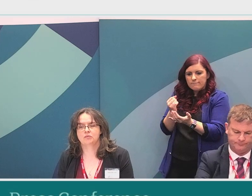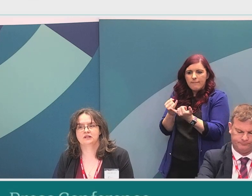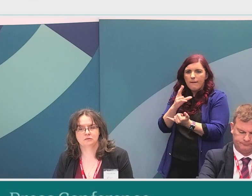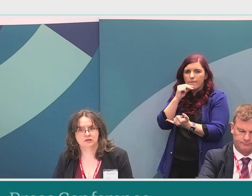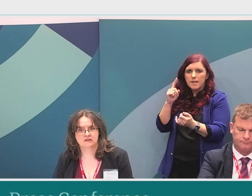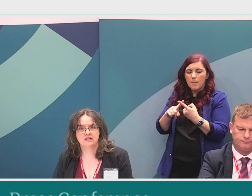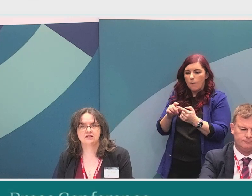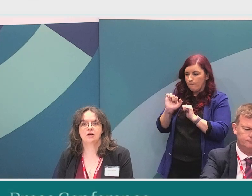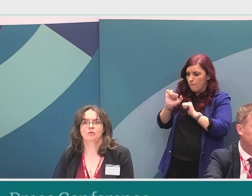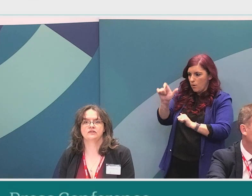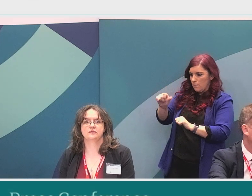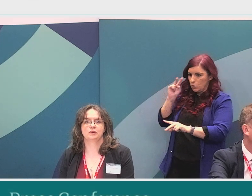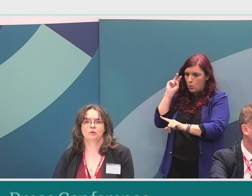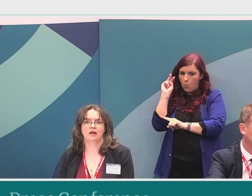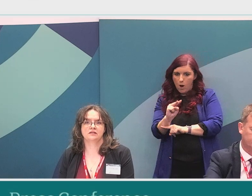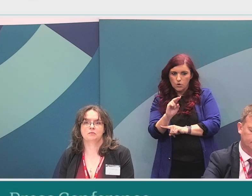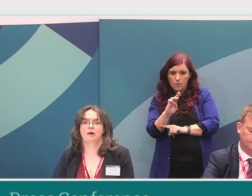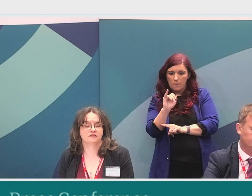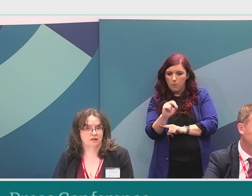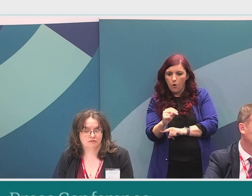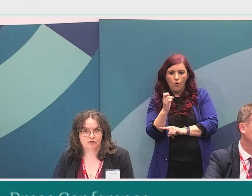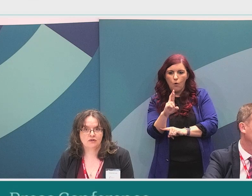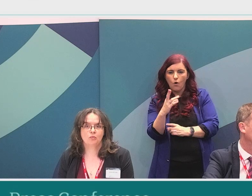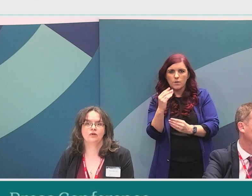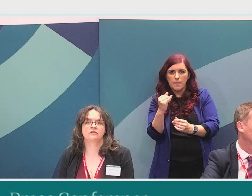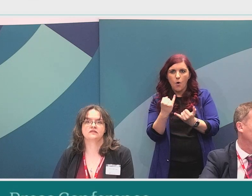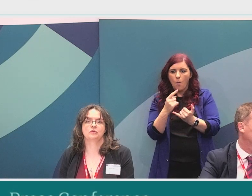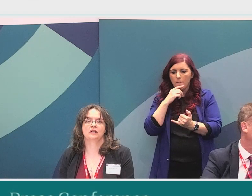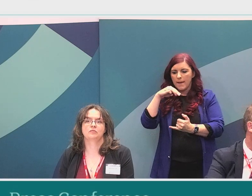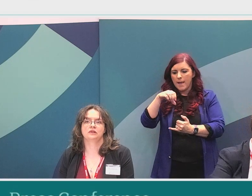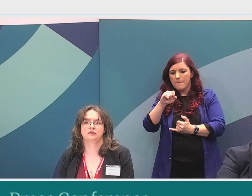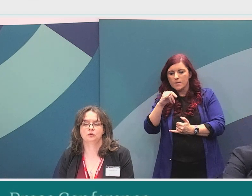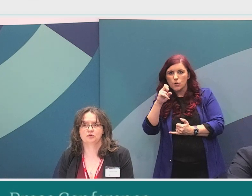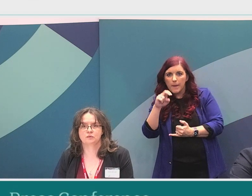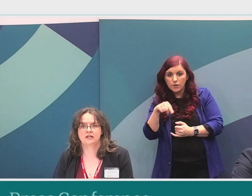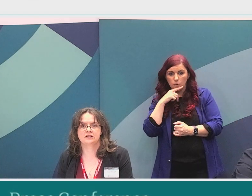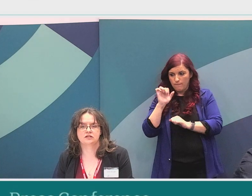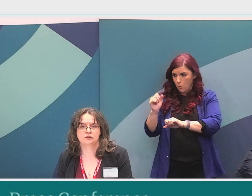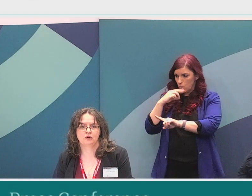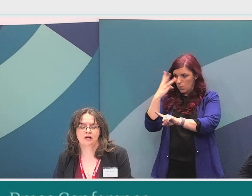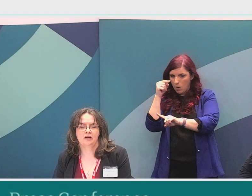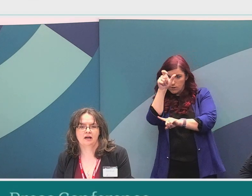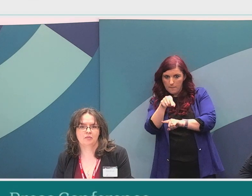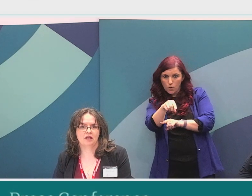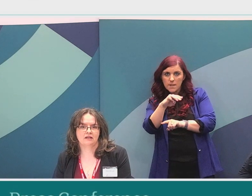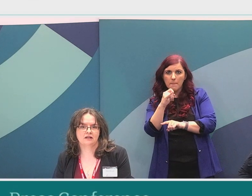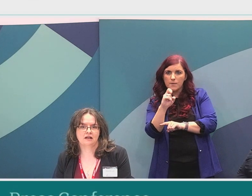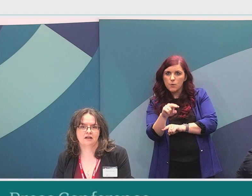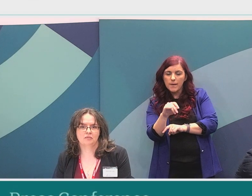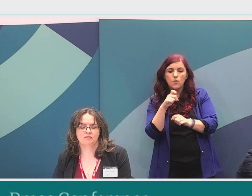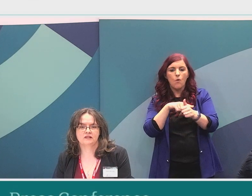with them where they didn't want to see it, whether someone had masturbated in front of them, whether someone had been, persuaded to